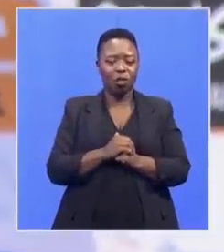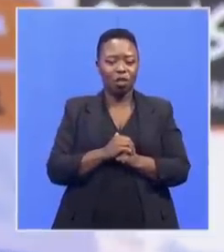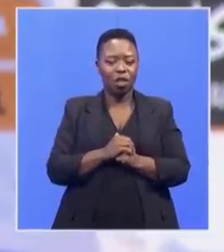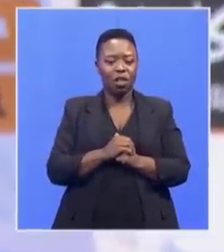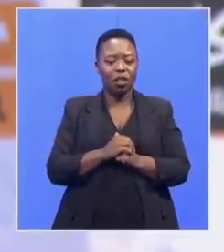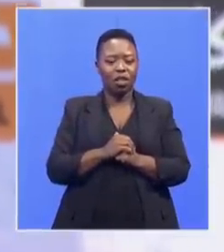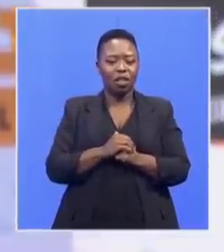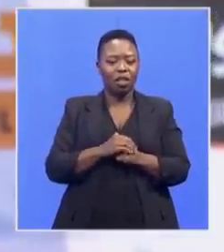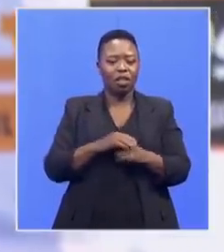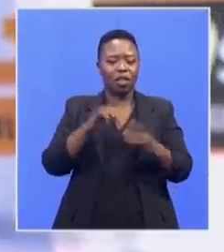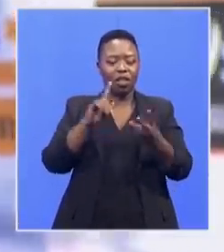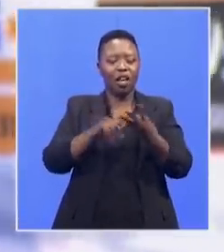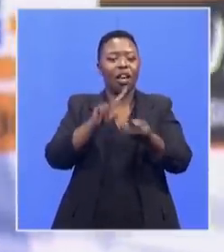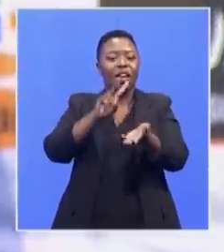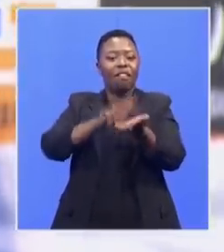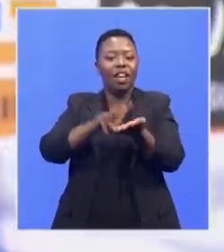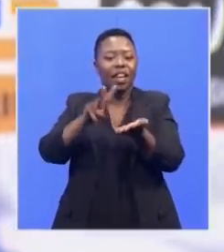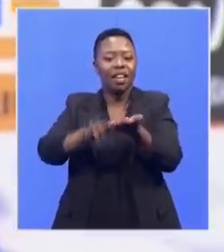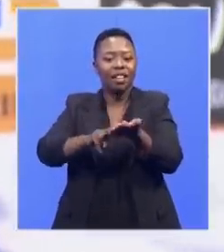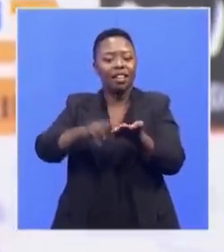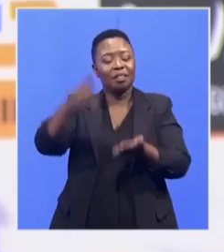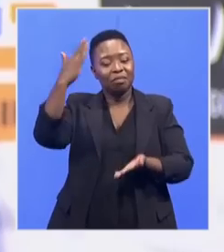Dimacheron.